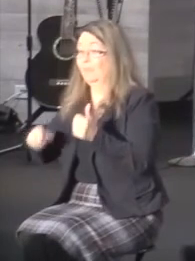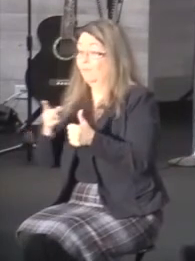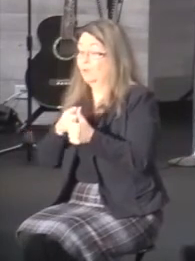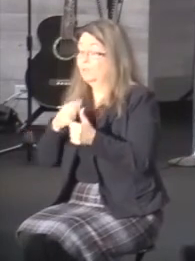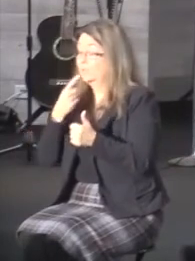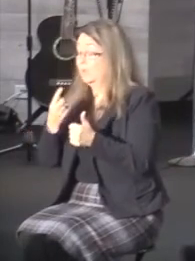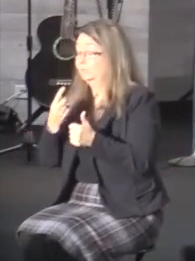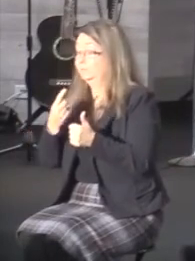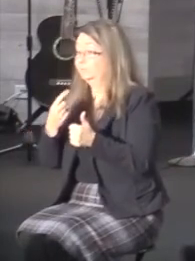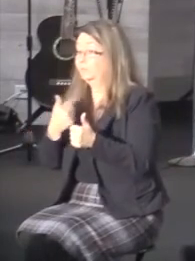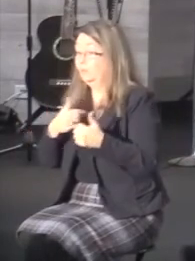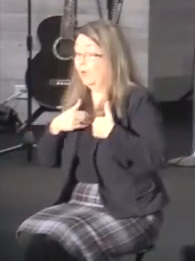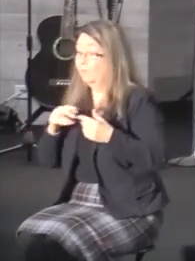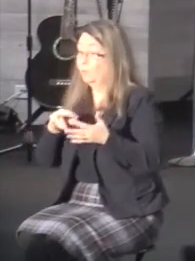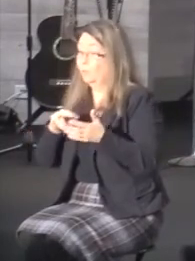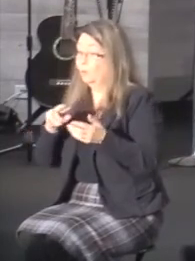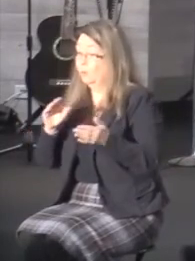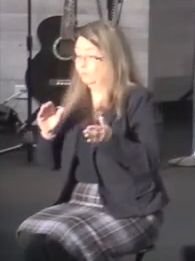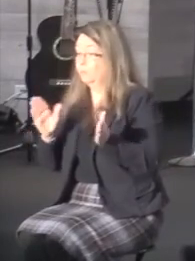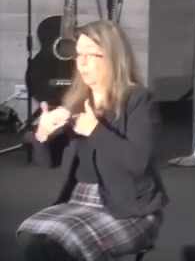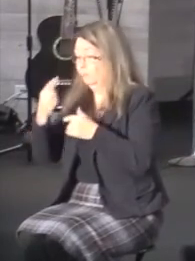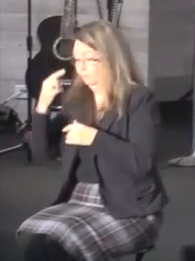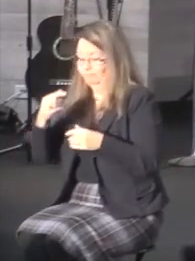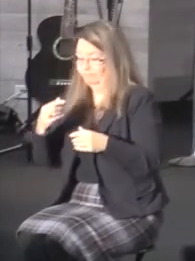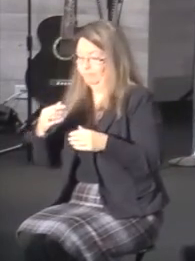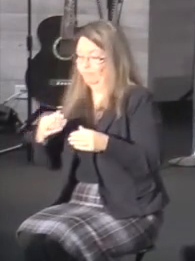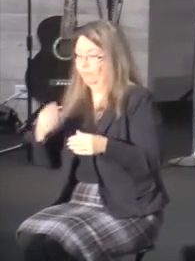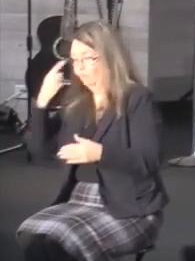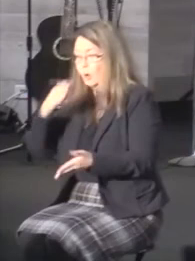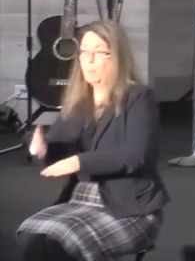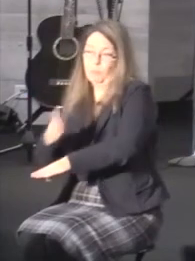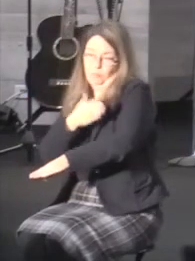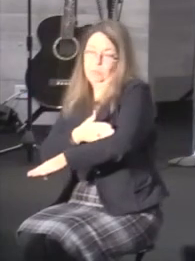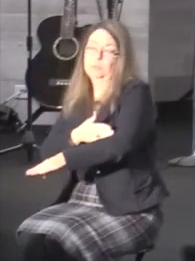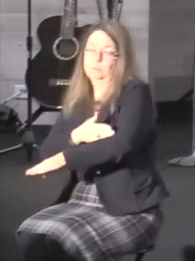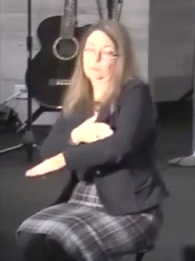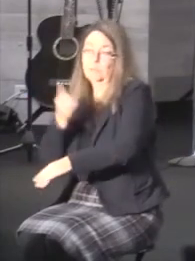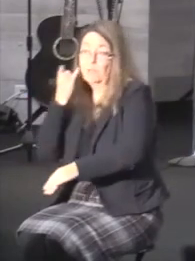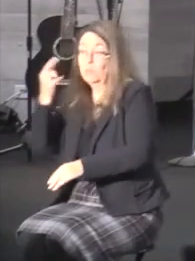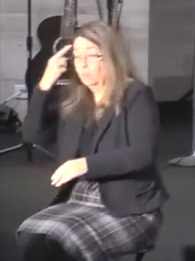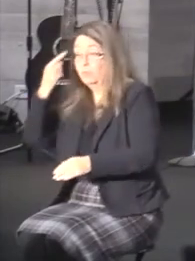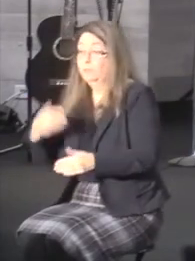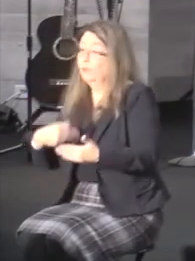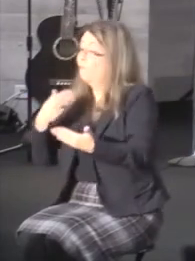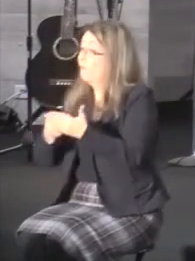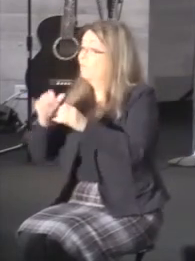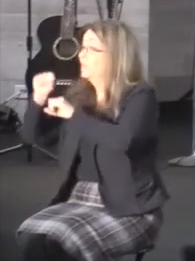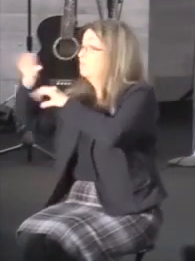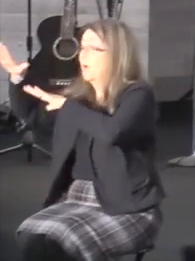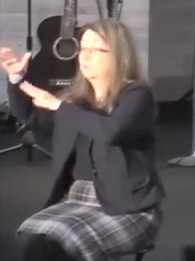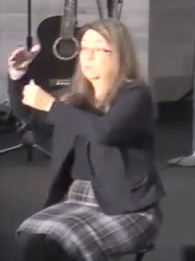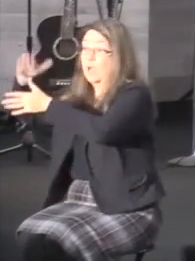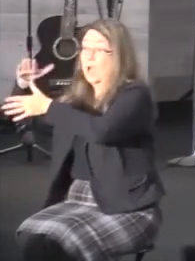this: we have room to grow. We have room for improvement. If you think that you've reached the mountaintop, you've